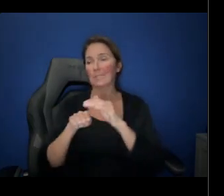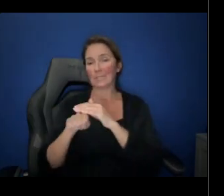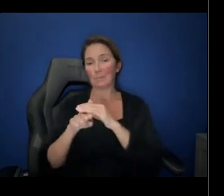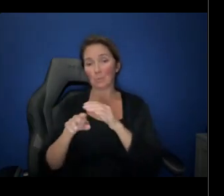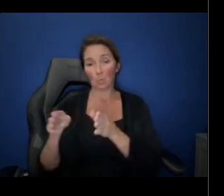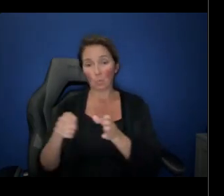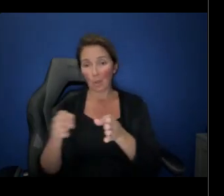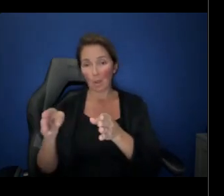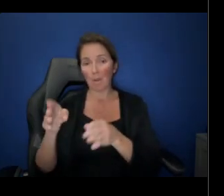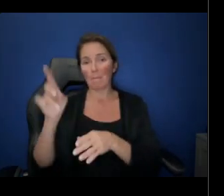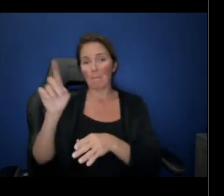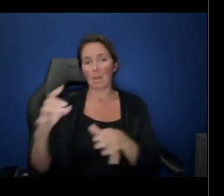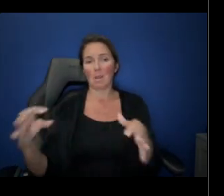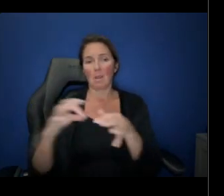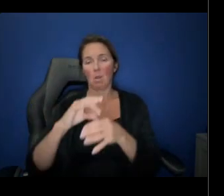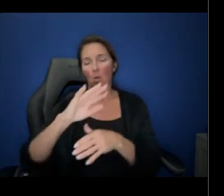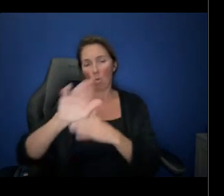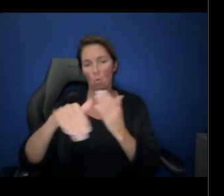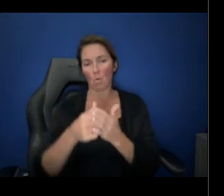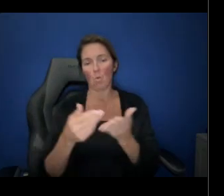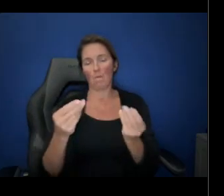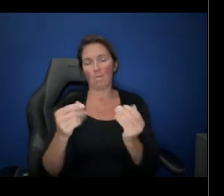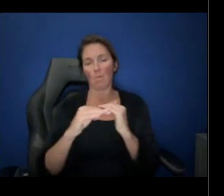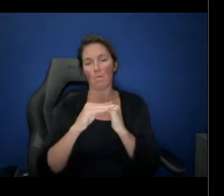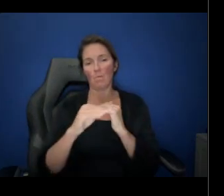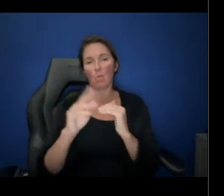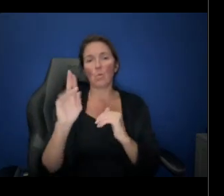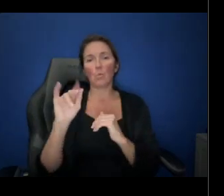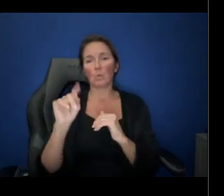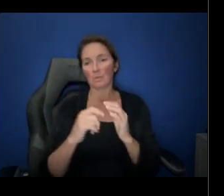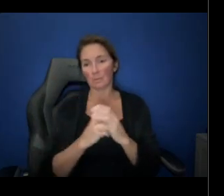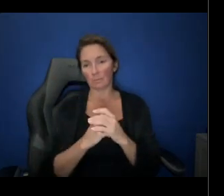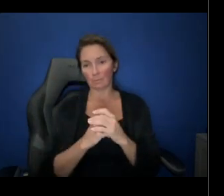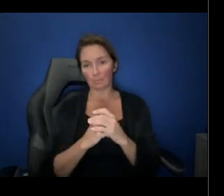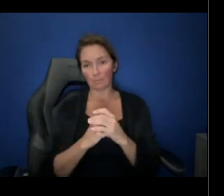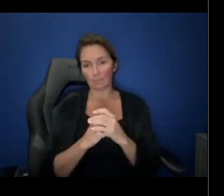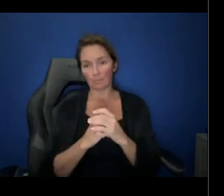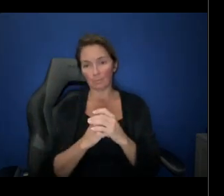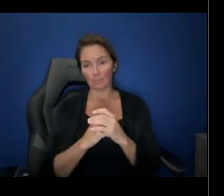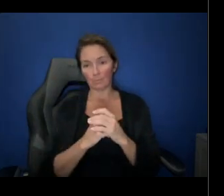route must connect all ground floor units.